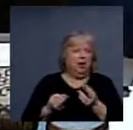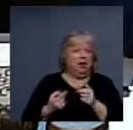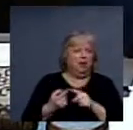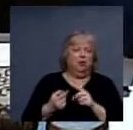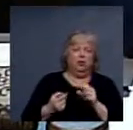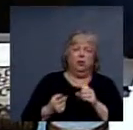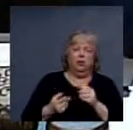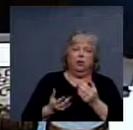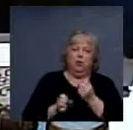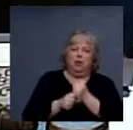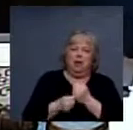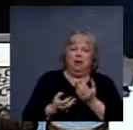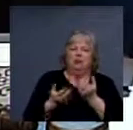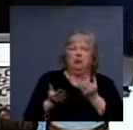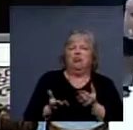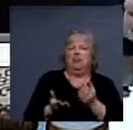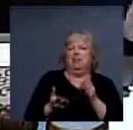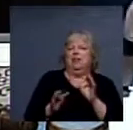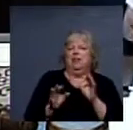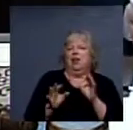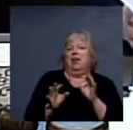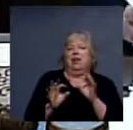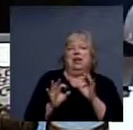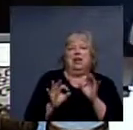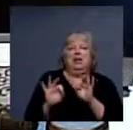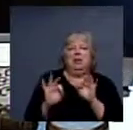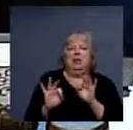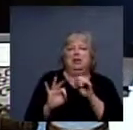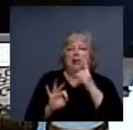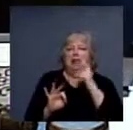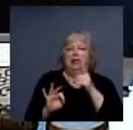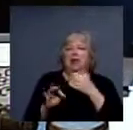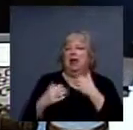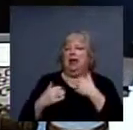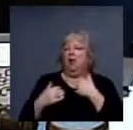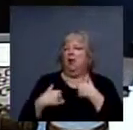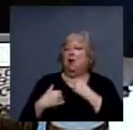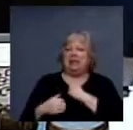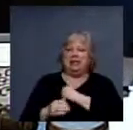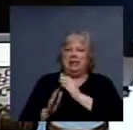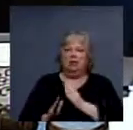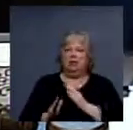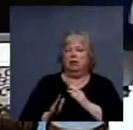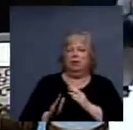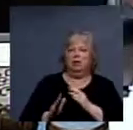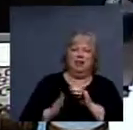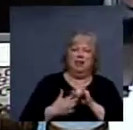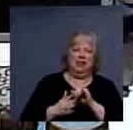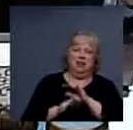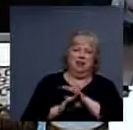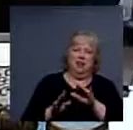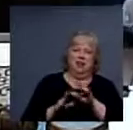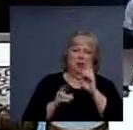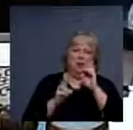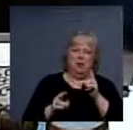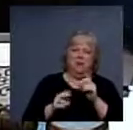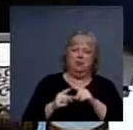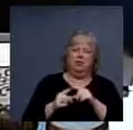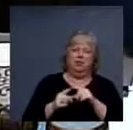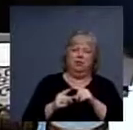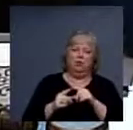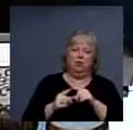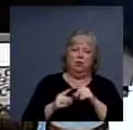make the suggestion that simply because somebody's an office holder and that's the reason why it's going to pass is really doing a disservice to the intelligence of